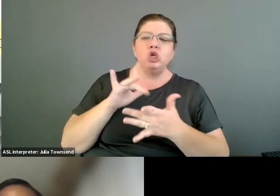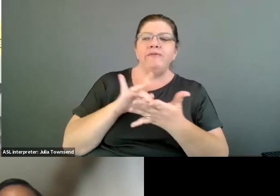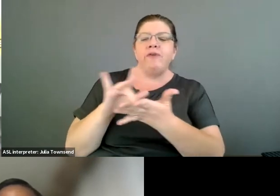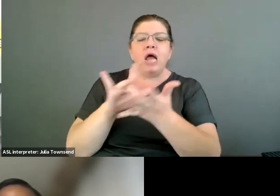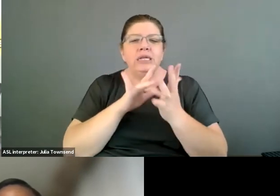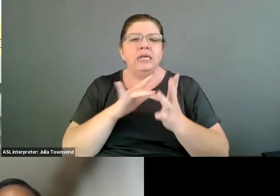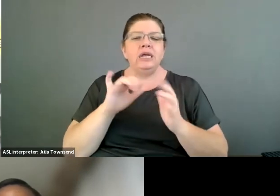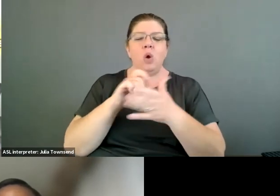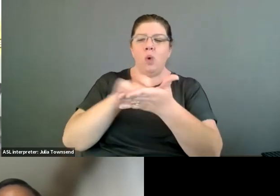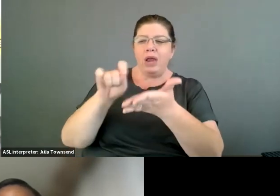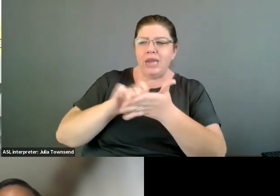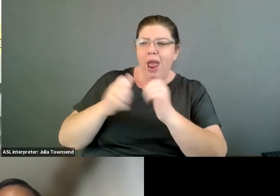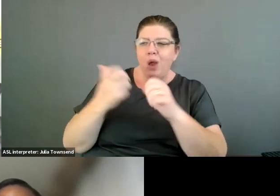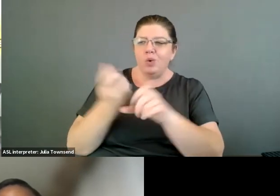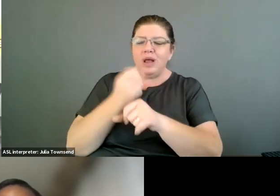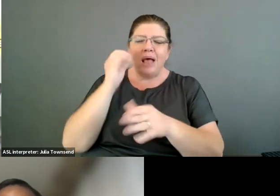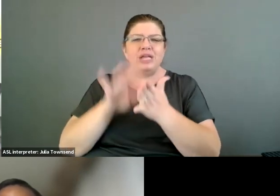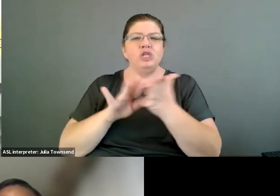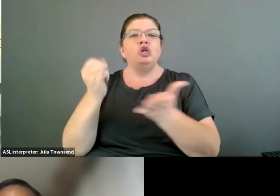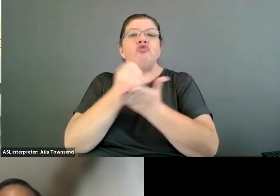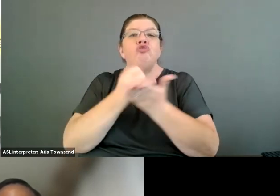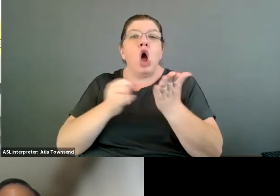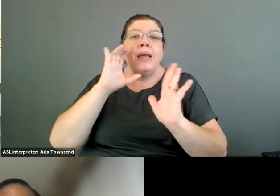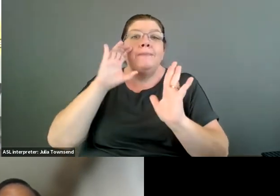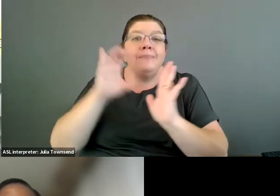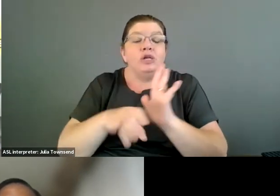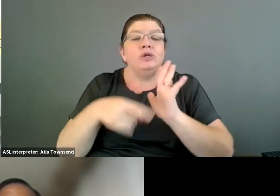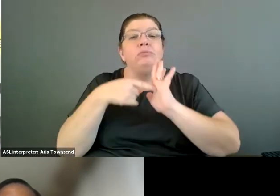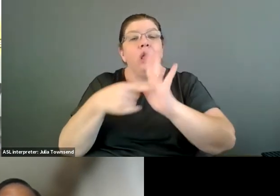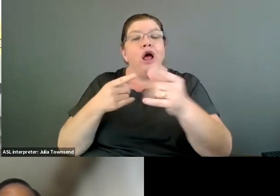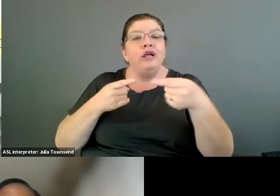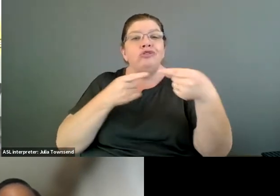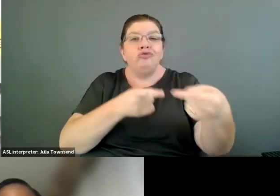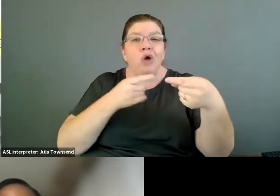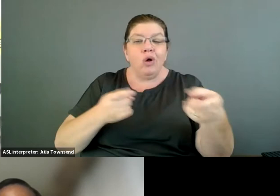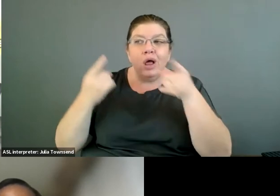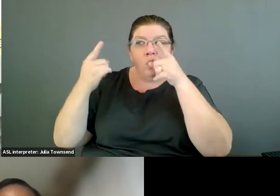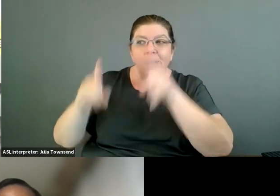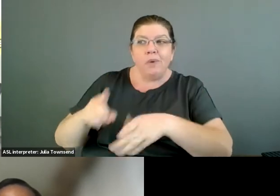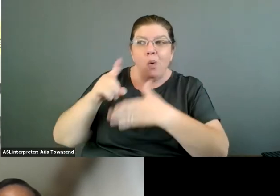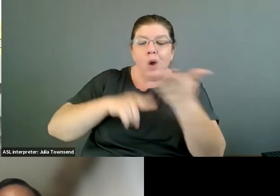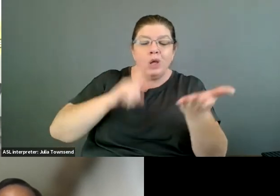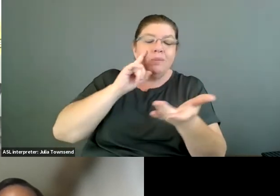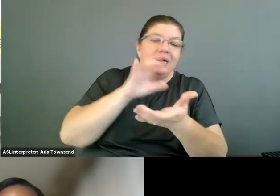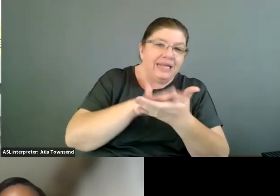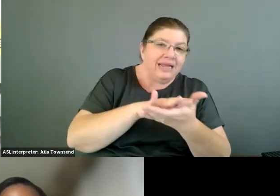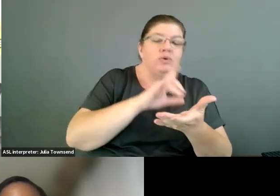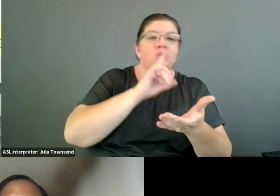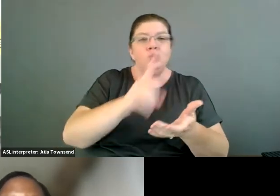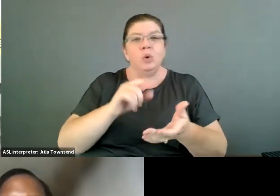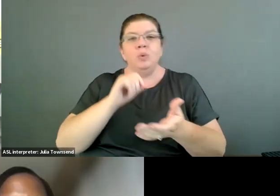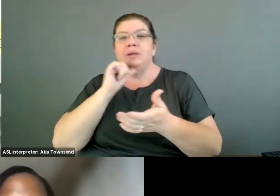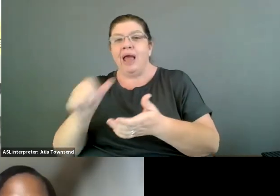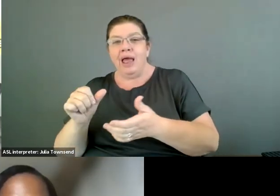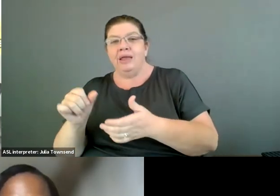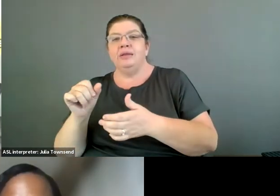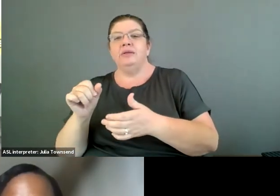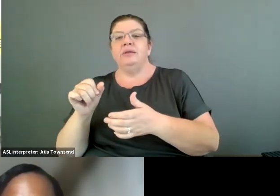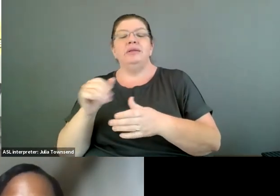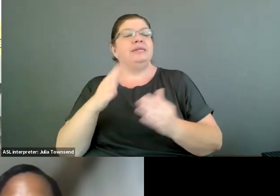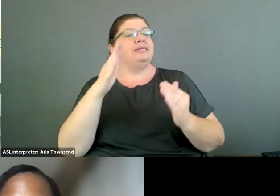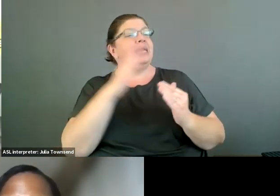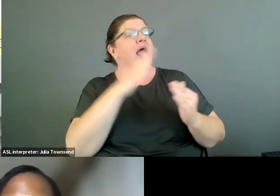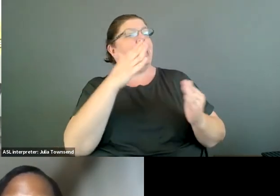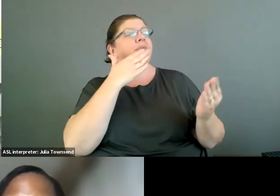you got those messages. Draw a simple picture depicting a struggle on an agreement about what you believe or to be true or script. Time.